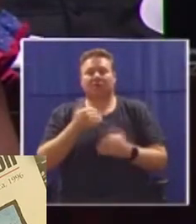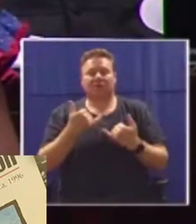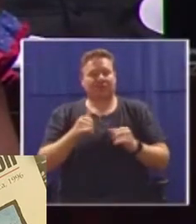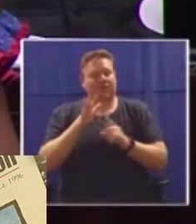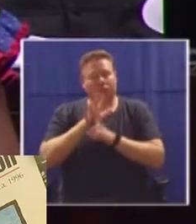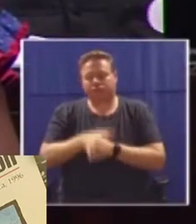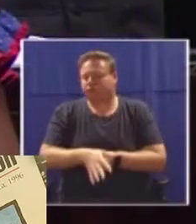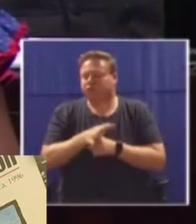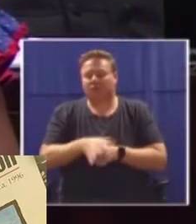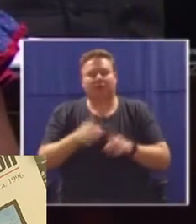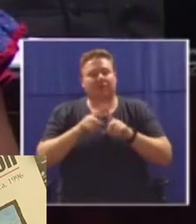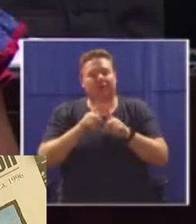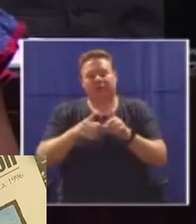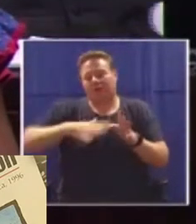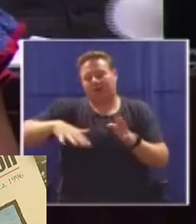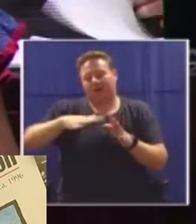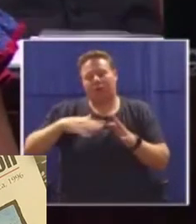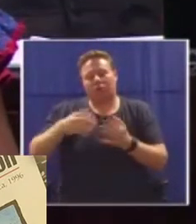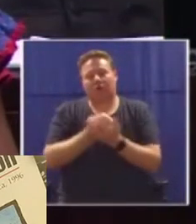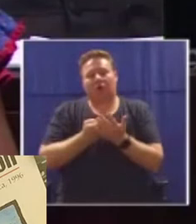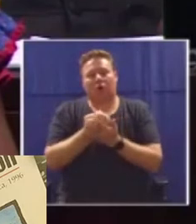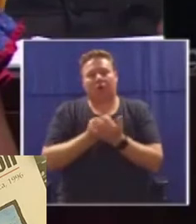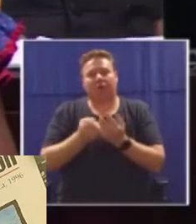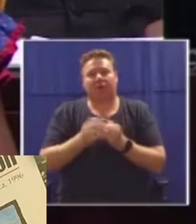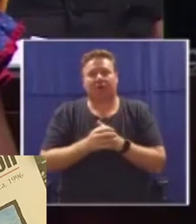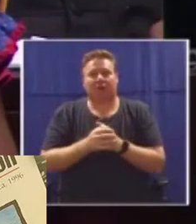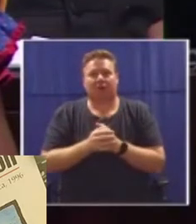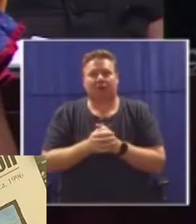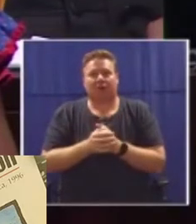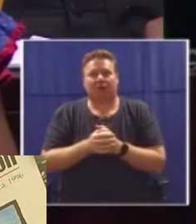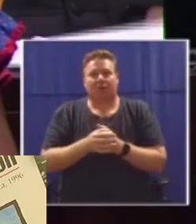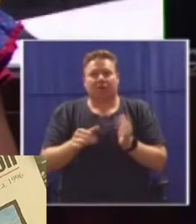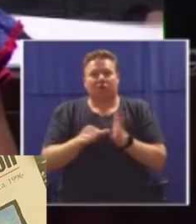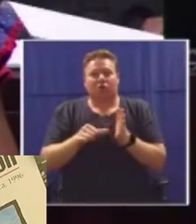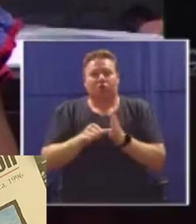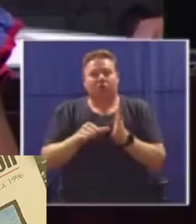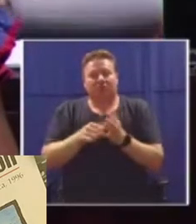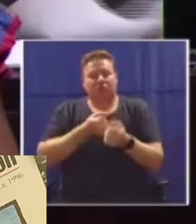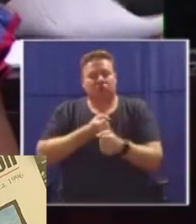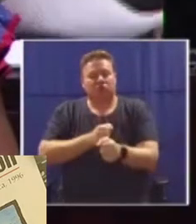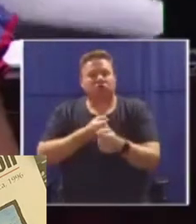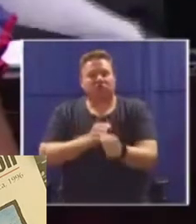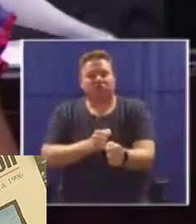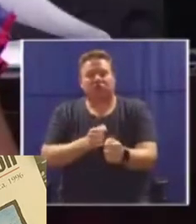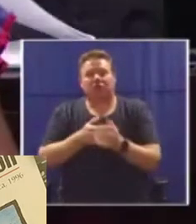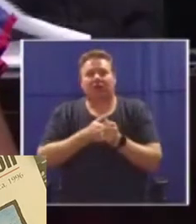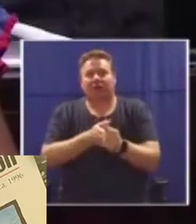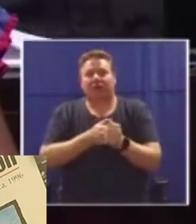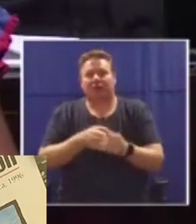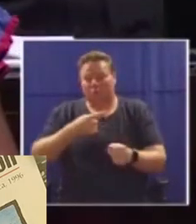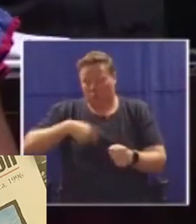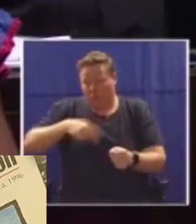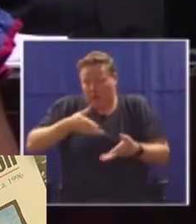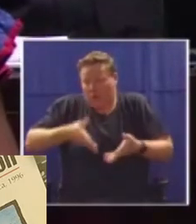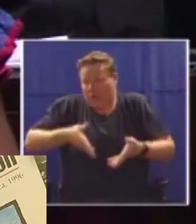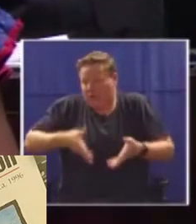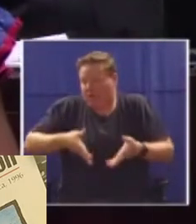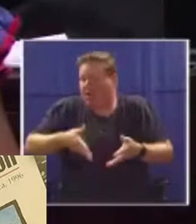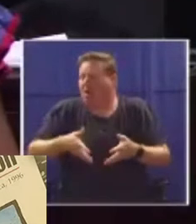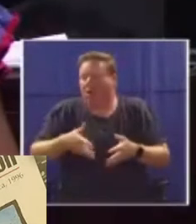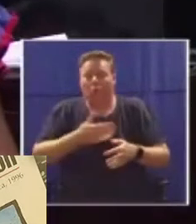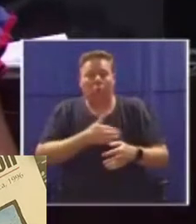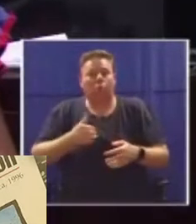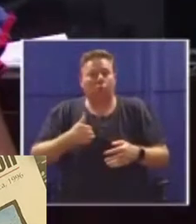marginalized in various sectors of economy and critical strategic leadership responsibilities. We are here as women